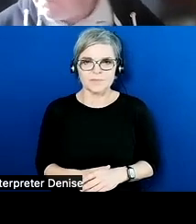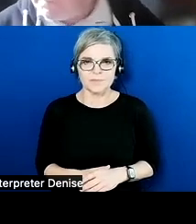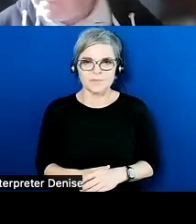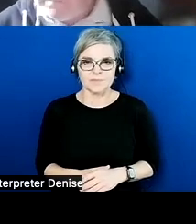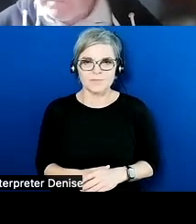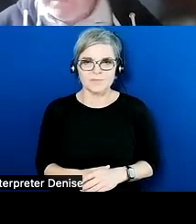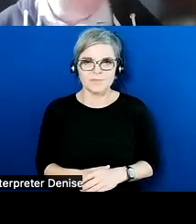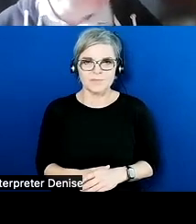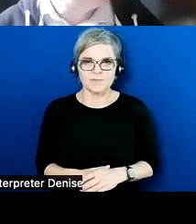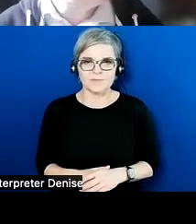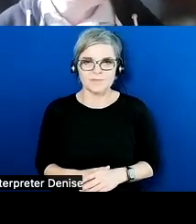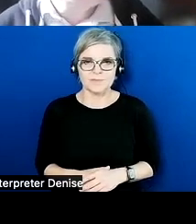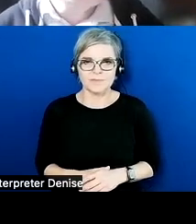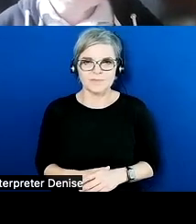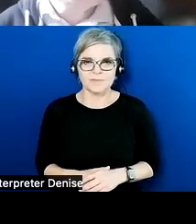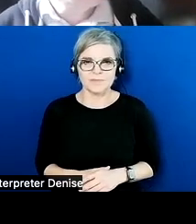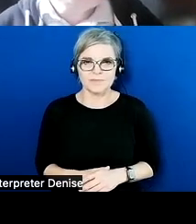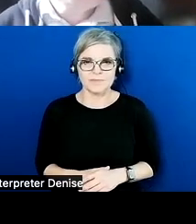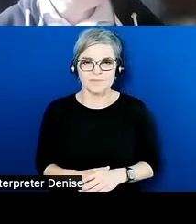Ja.